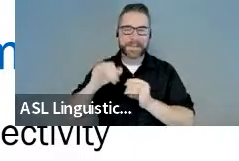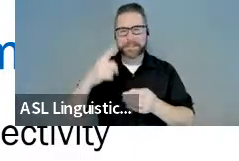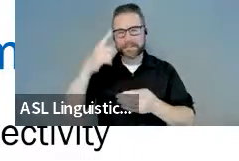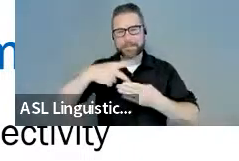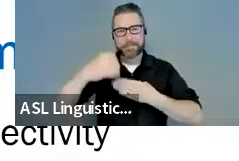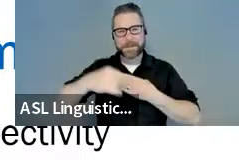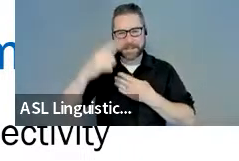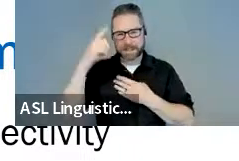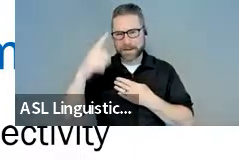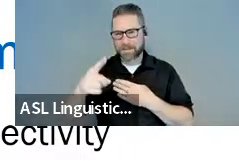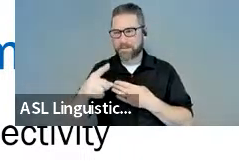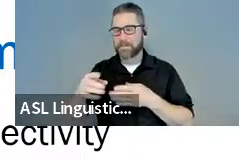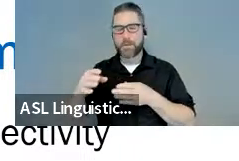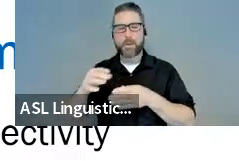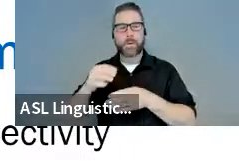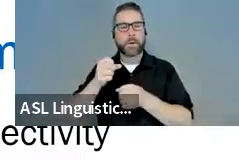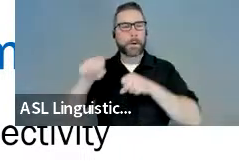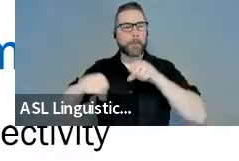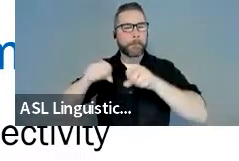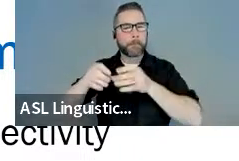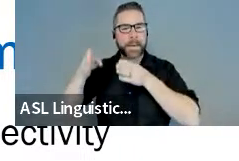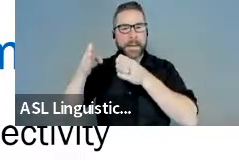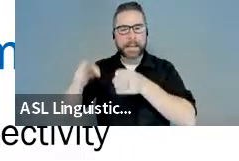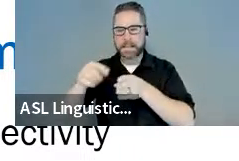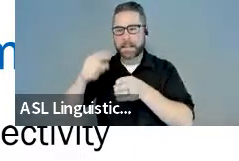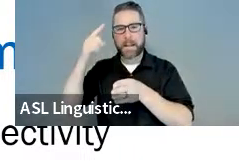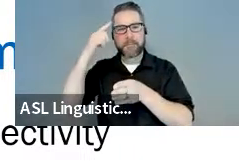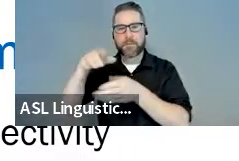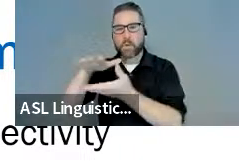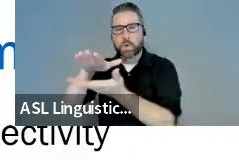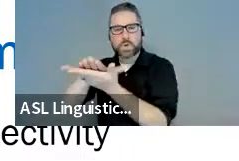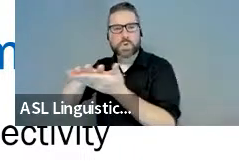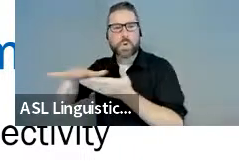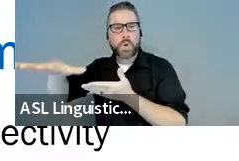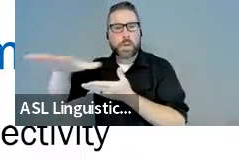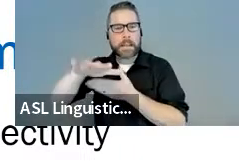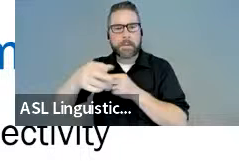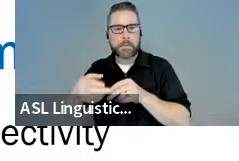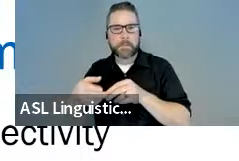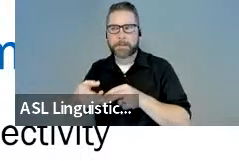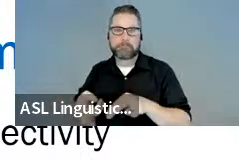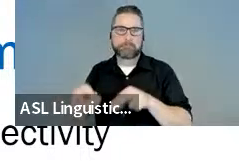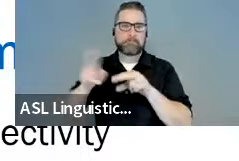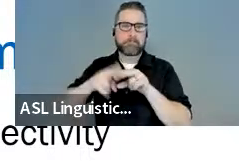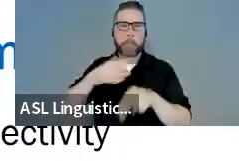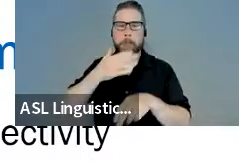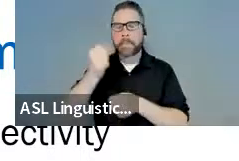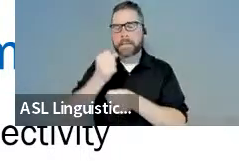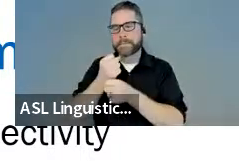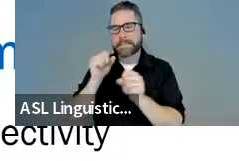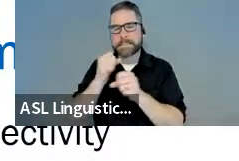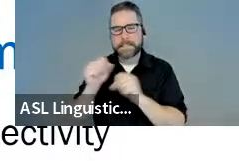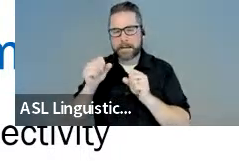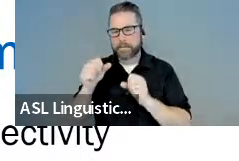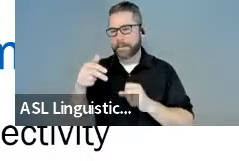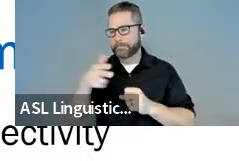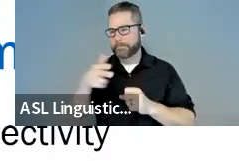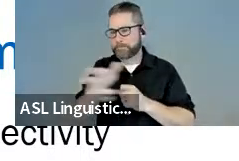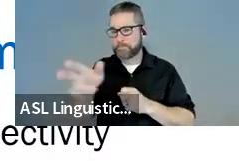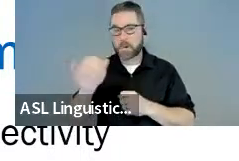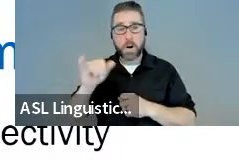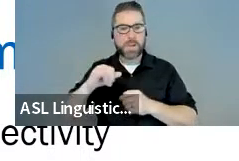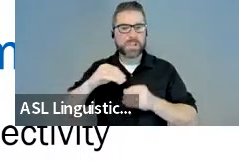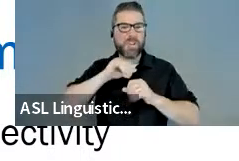the elementary, middle, and high schools in the area. And we want to increase safety and modes of transportation, of course, being sustainable and reducing